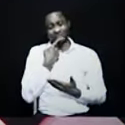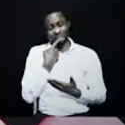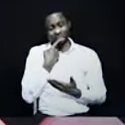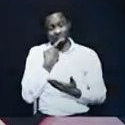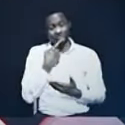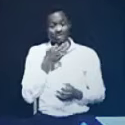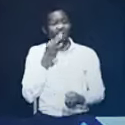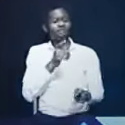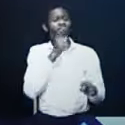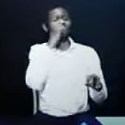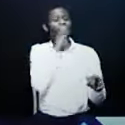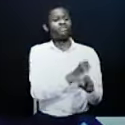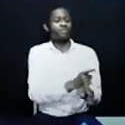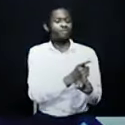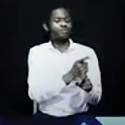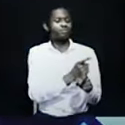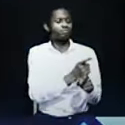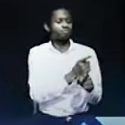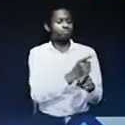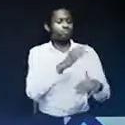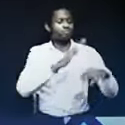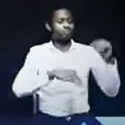blocks against sin is not